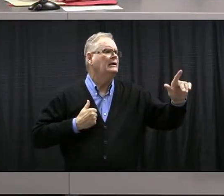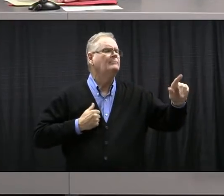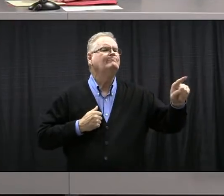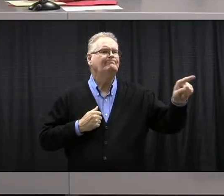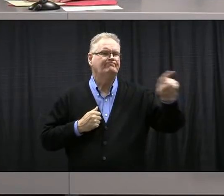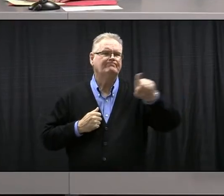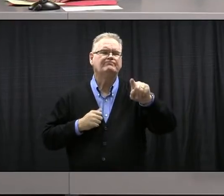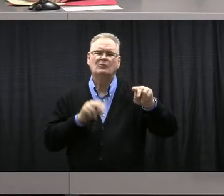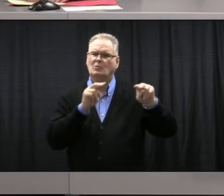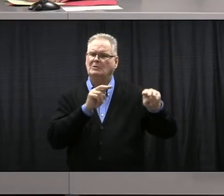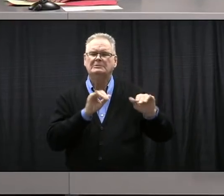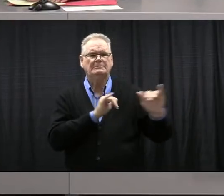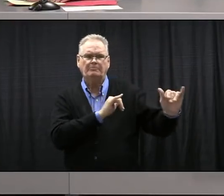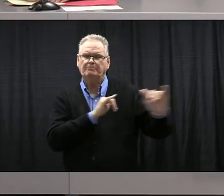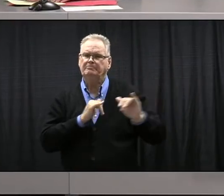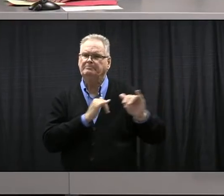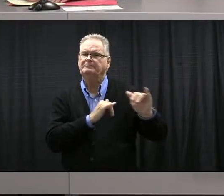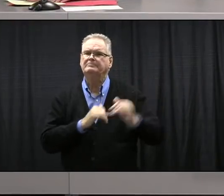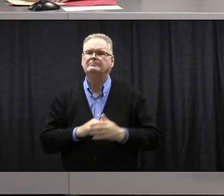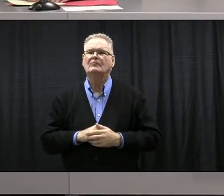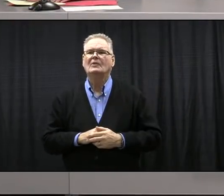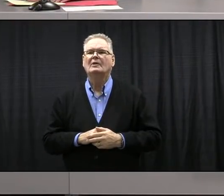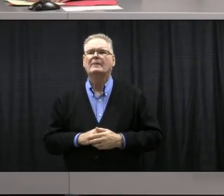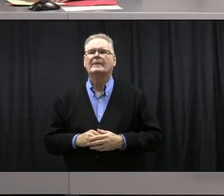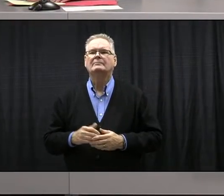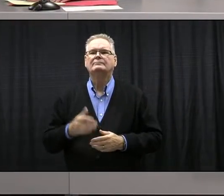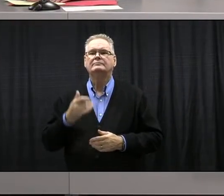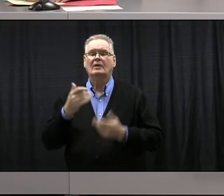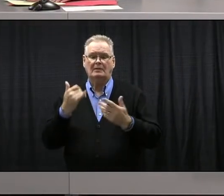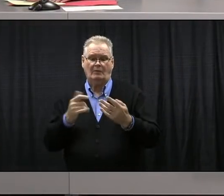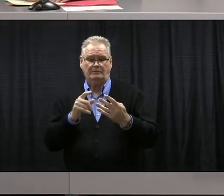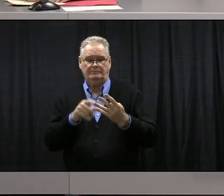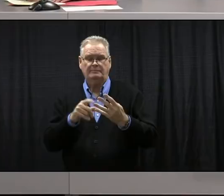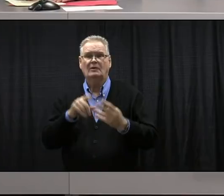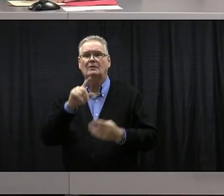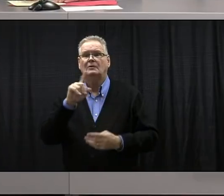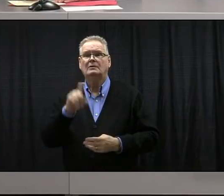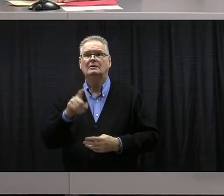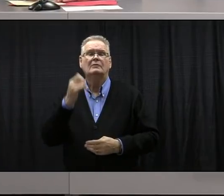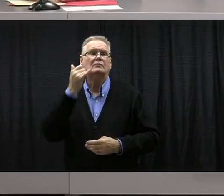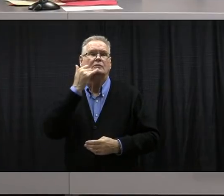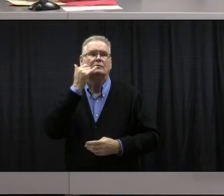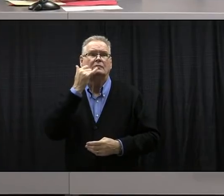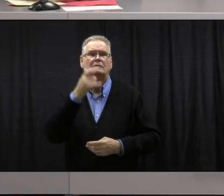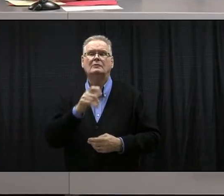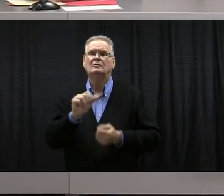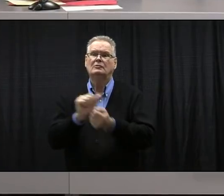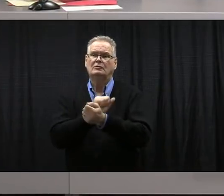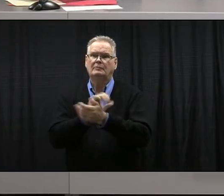We will now go to the phone. Our next questions are from Peter Jackson with The Telegram. Please go ahead.